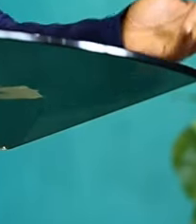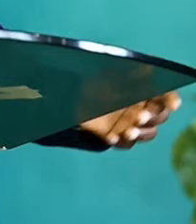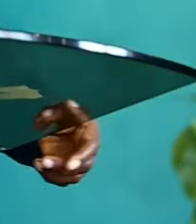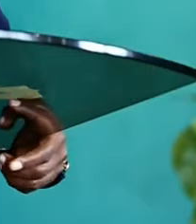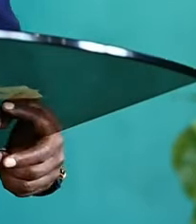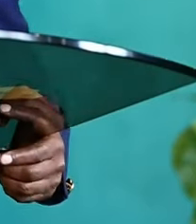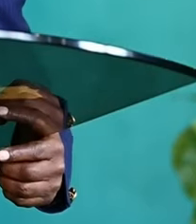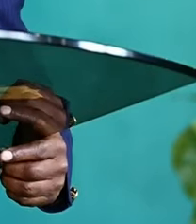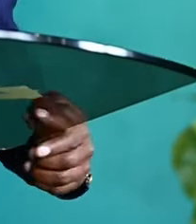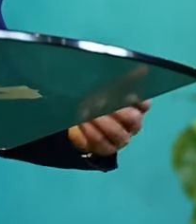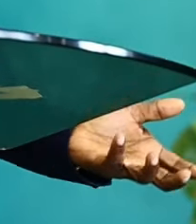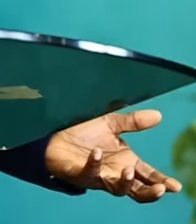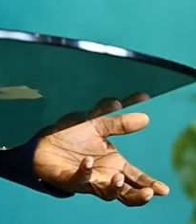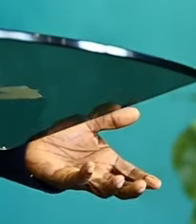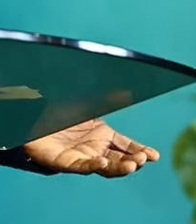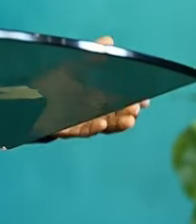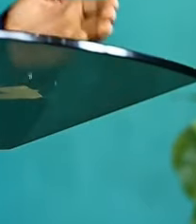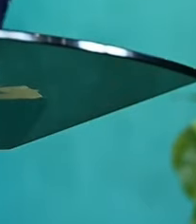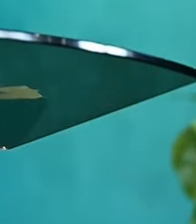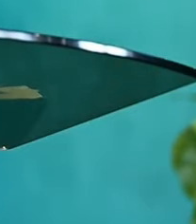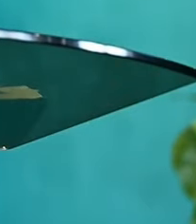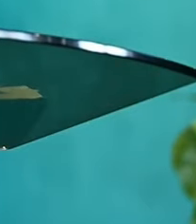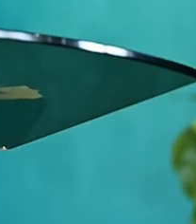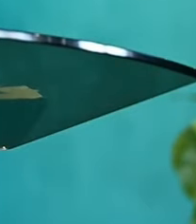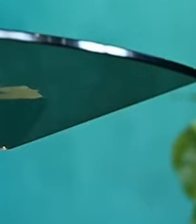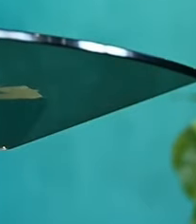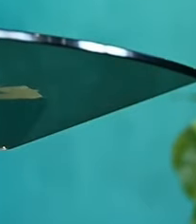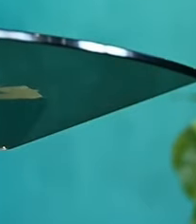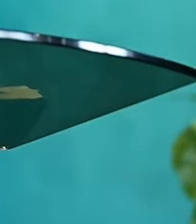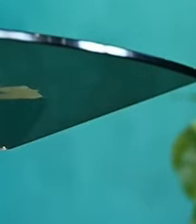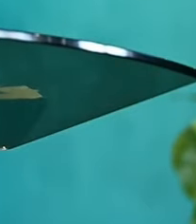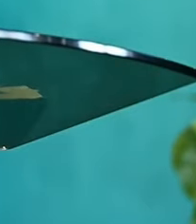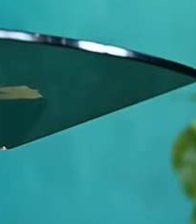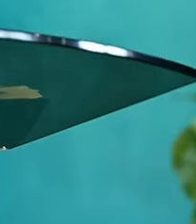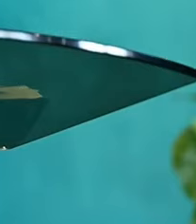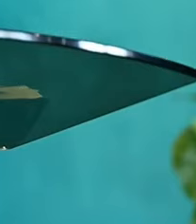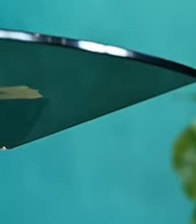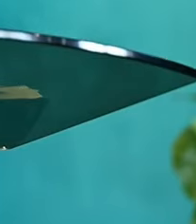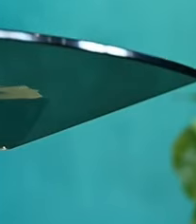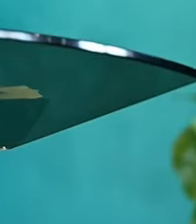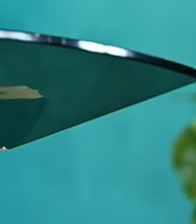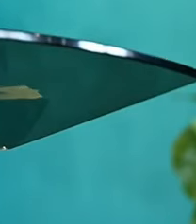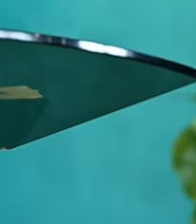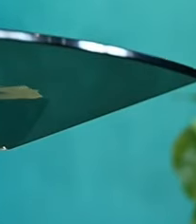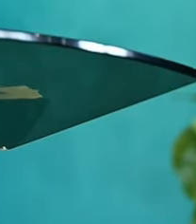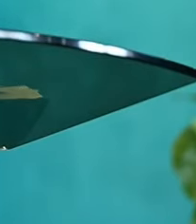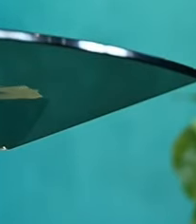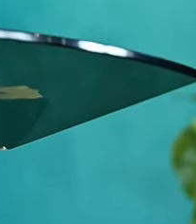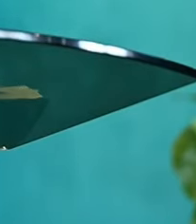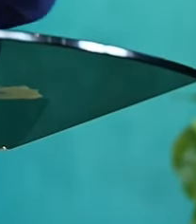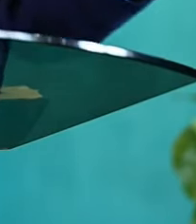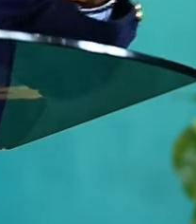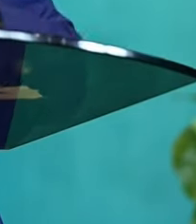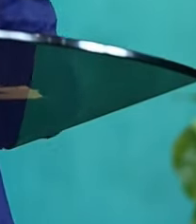day of Pentecost had come, they were all with one accord. They were together, ready to go out and witness. Because of